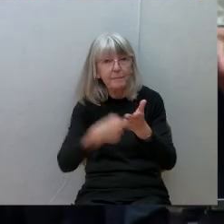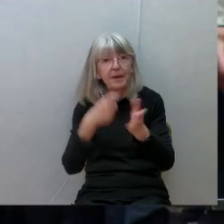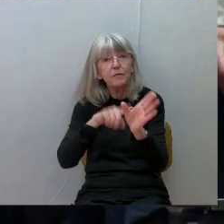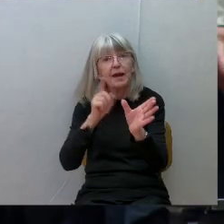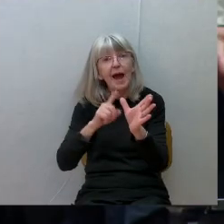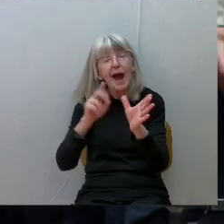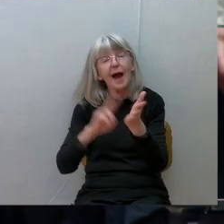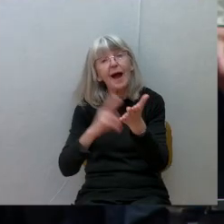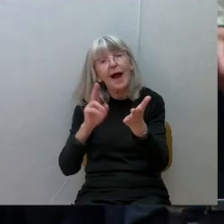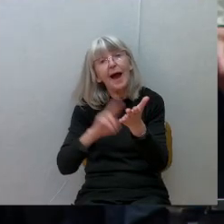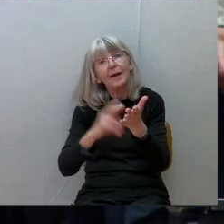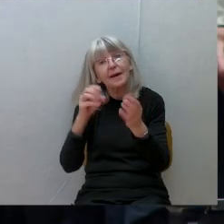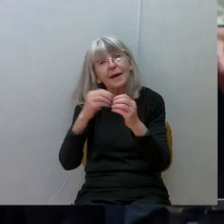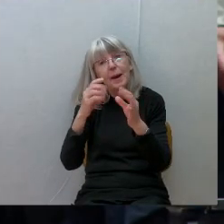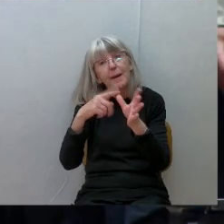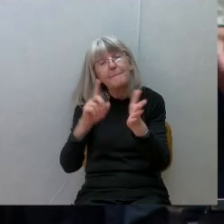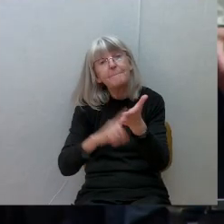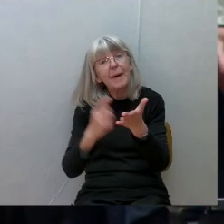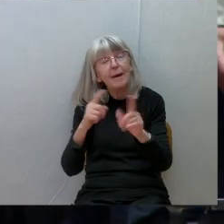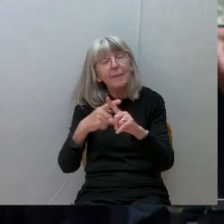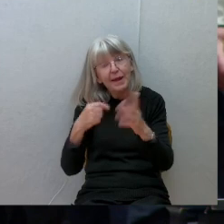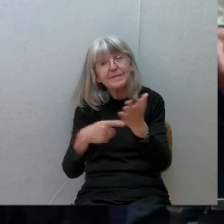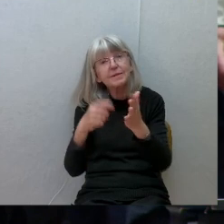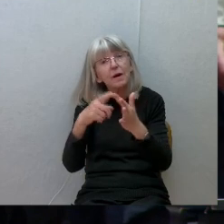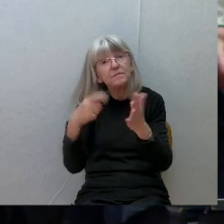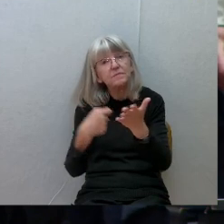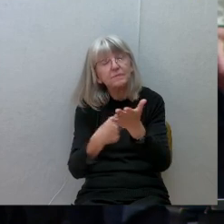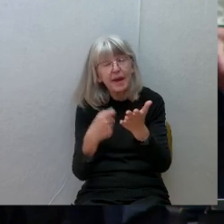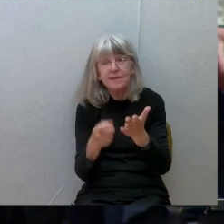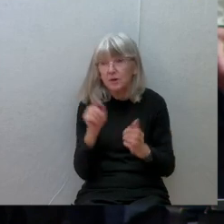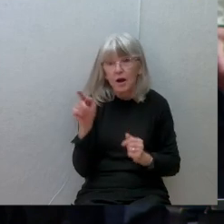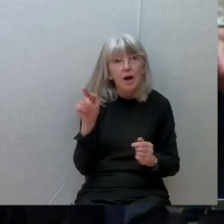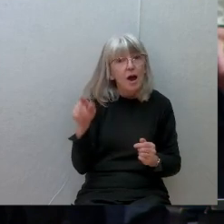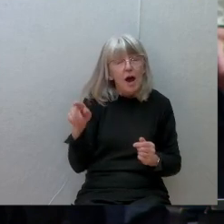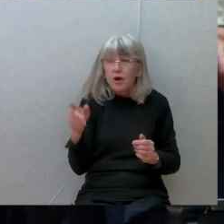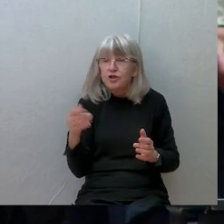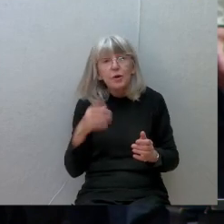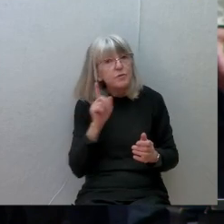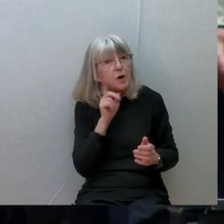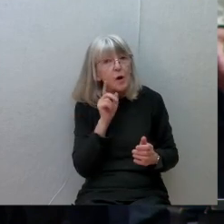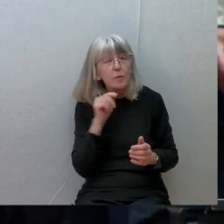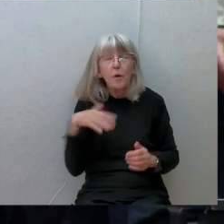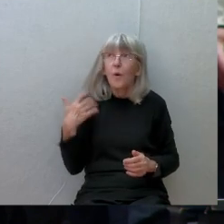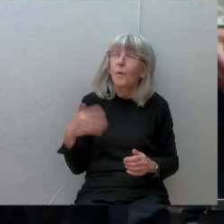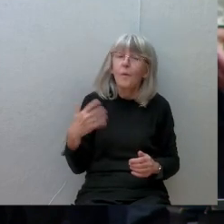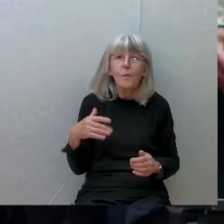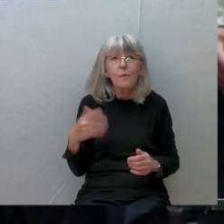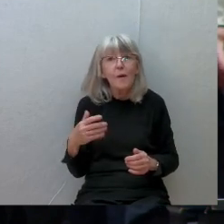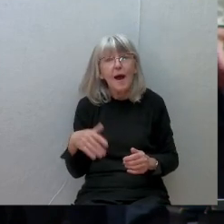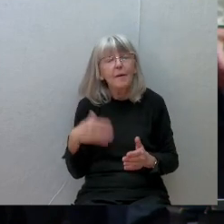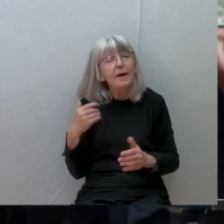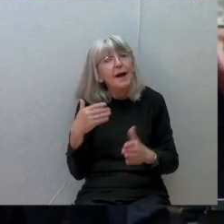great pioneer of gender equality in education. And I'm proud that as an institution, we continue to